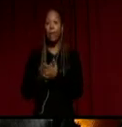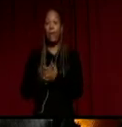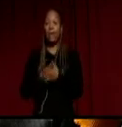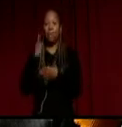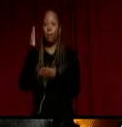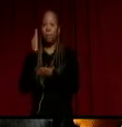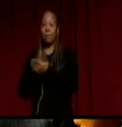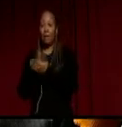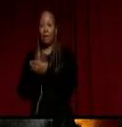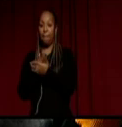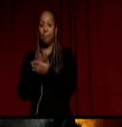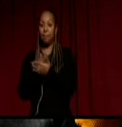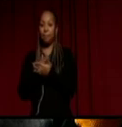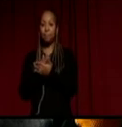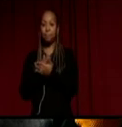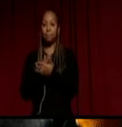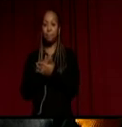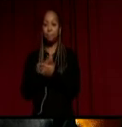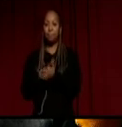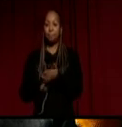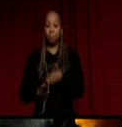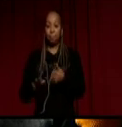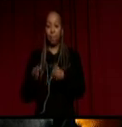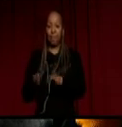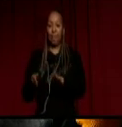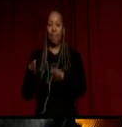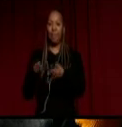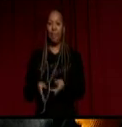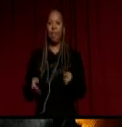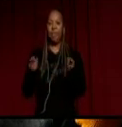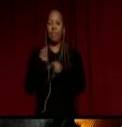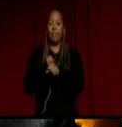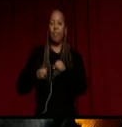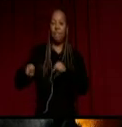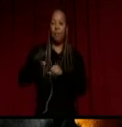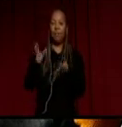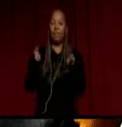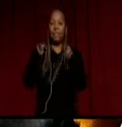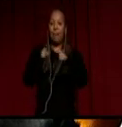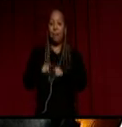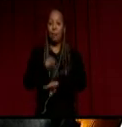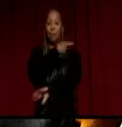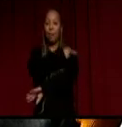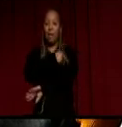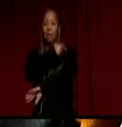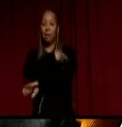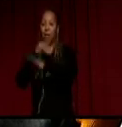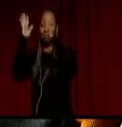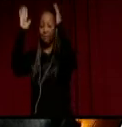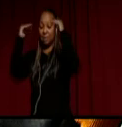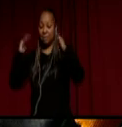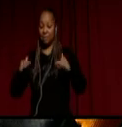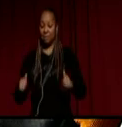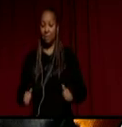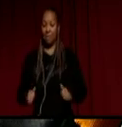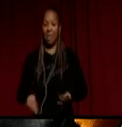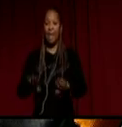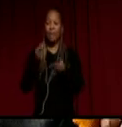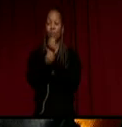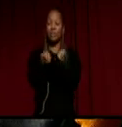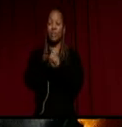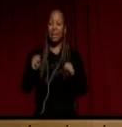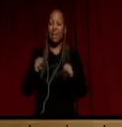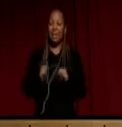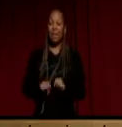stop the surge on the healthcare system that could happen in the fall, and you will save on personal protective